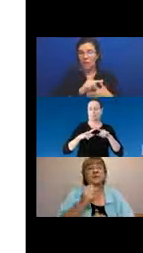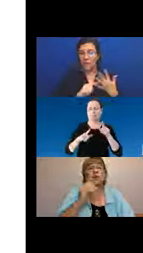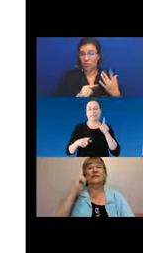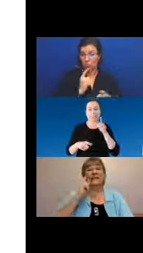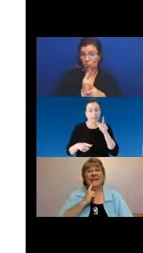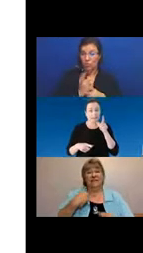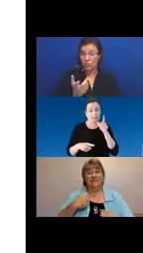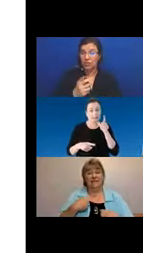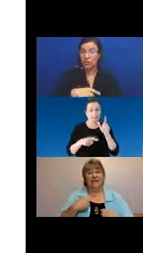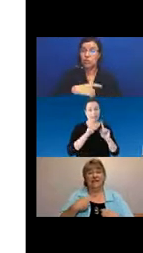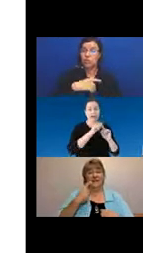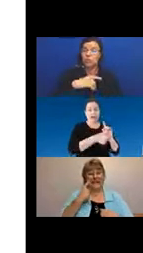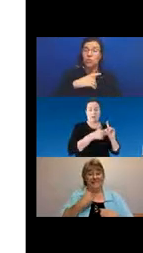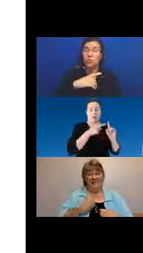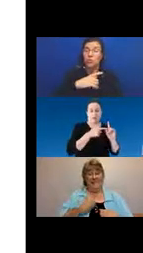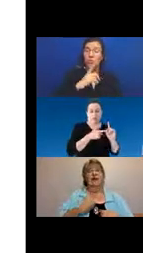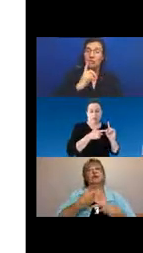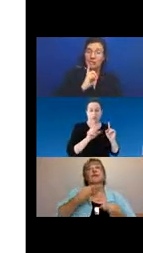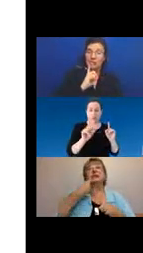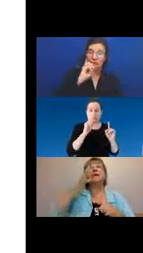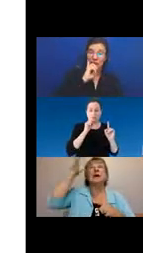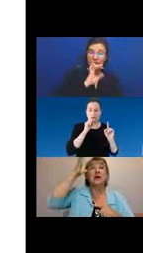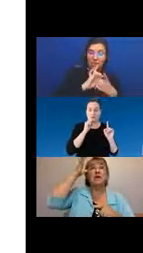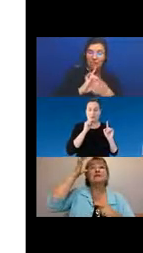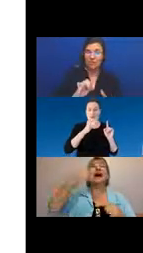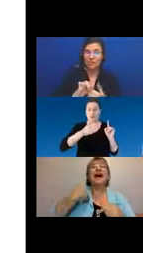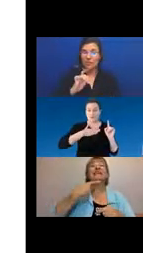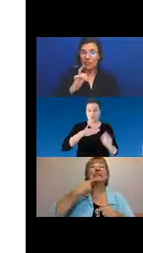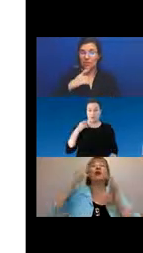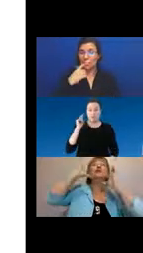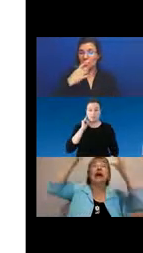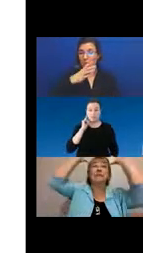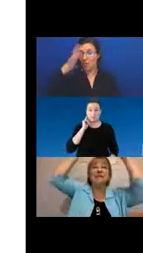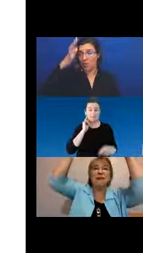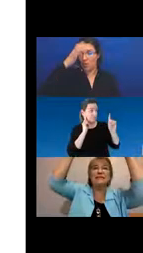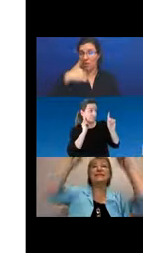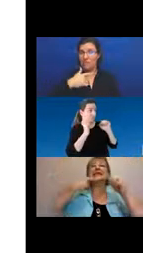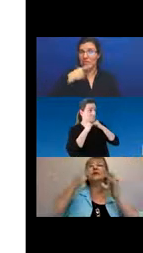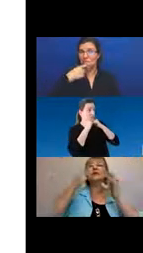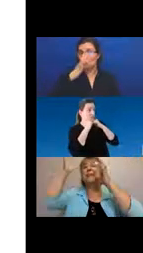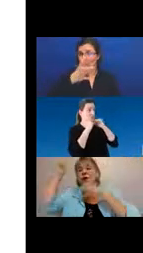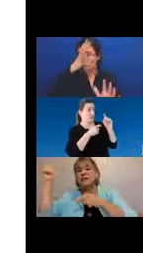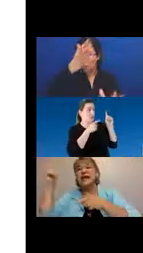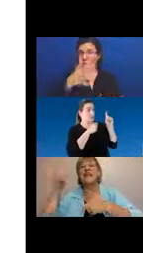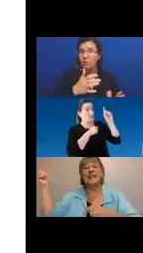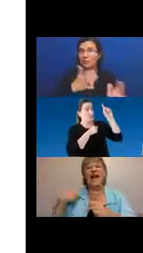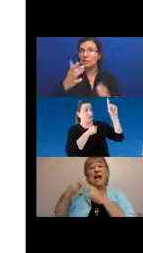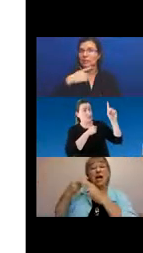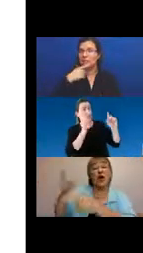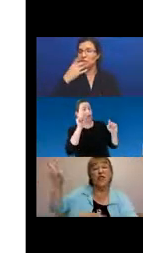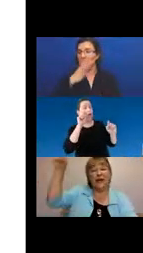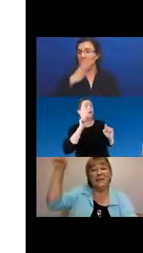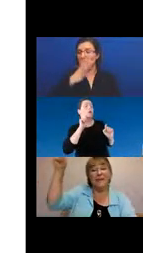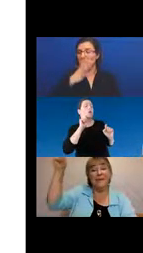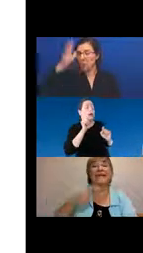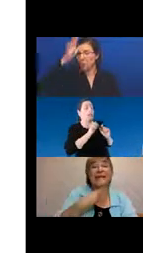right? So deaf, if I'm deaf with hearing parents, I have hearing grandparents, hearing parents. I